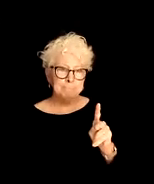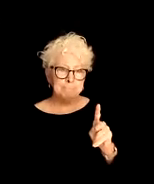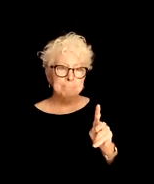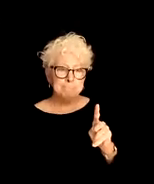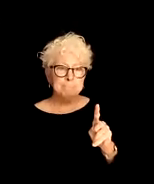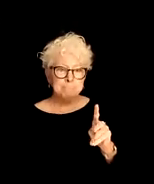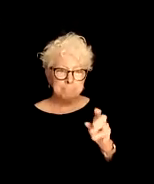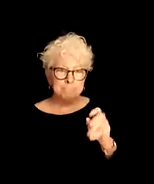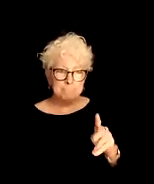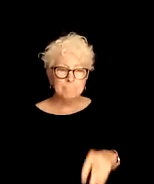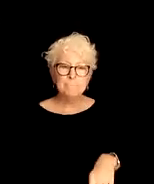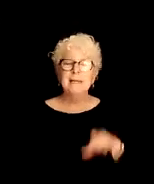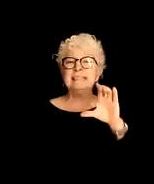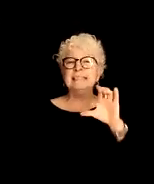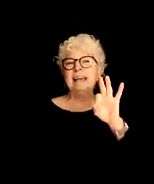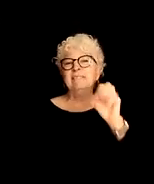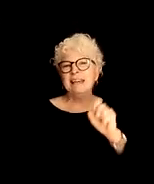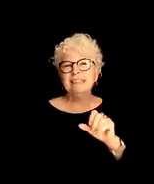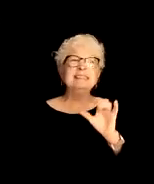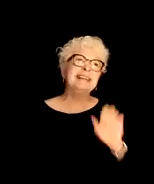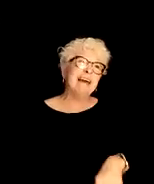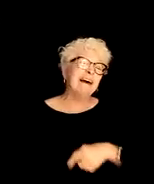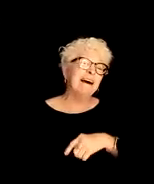Chronic fatigue syndrome. Yeah, I'm tired too.